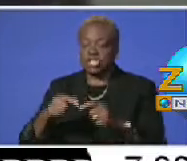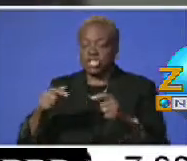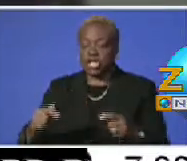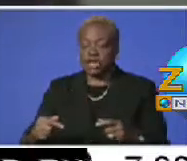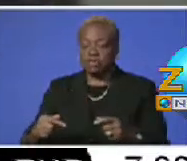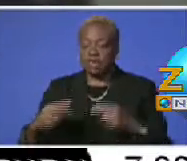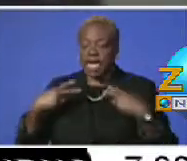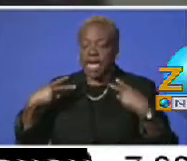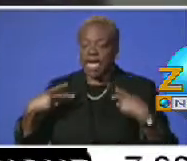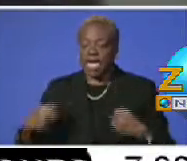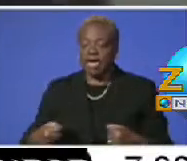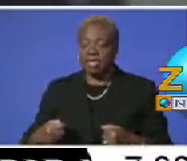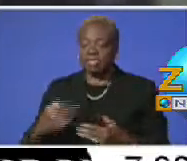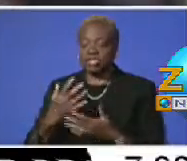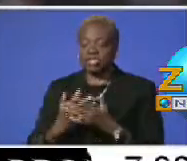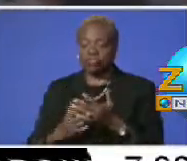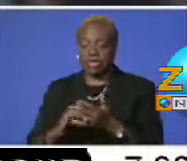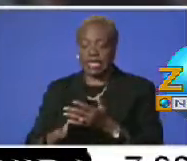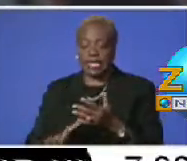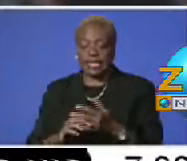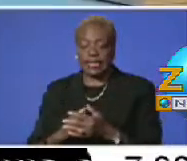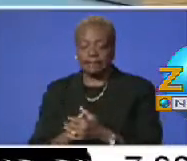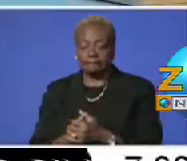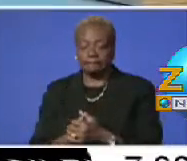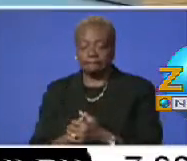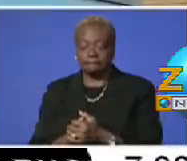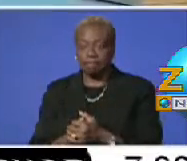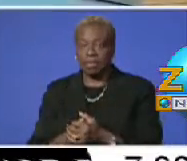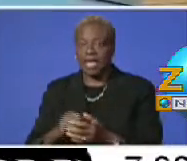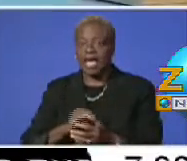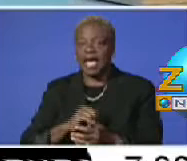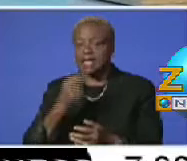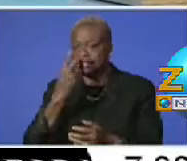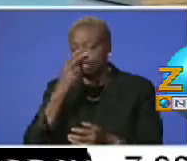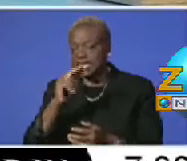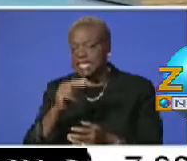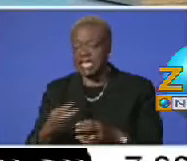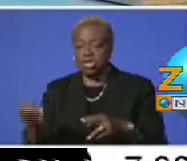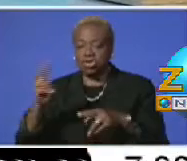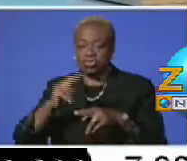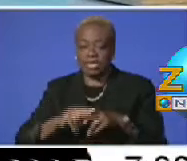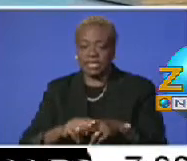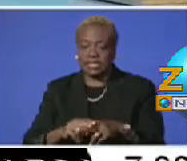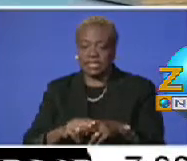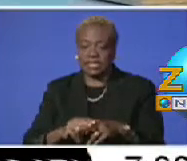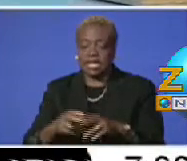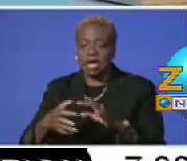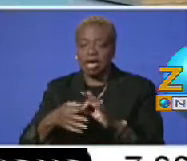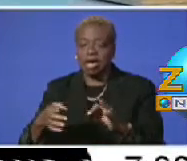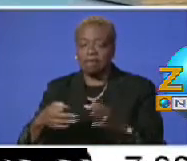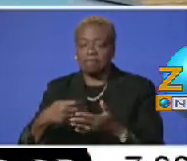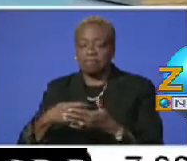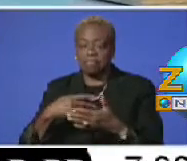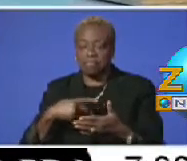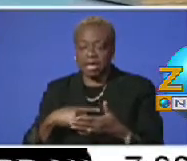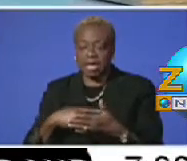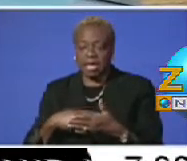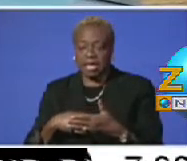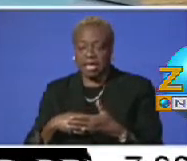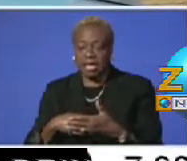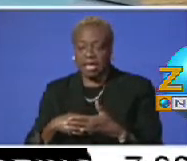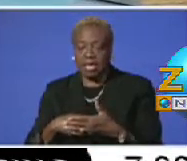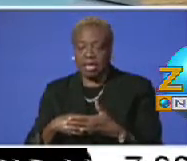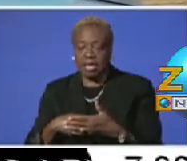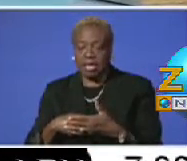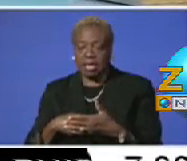new health issues surfacing. I'm seeing an increased occurrence of pre-cancerous lesions, particularly of